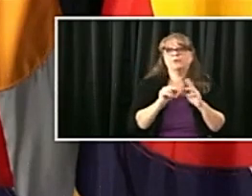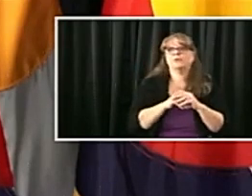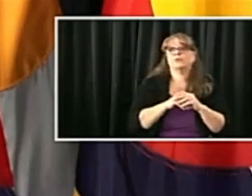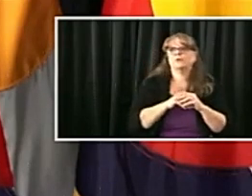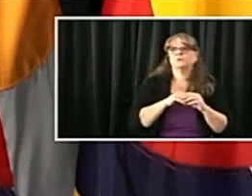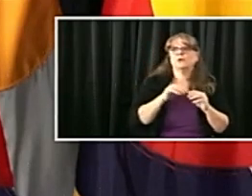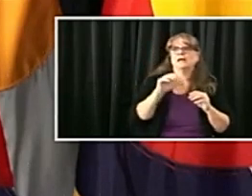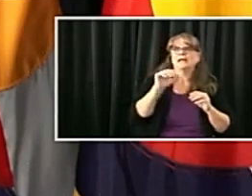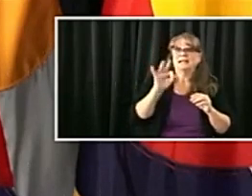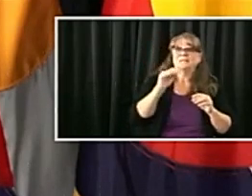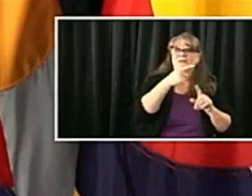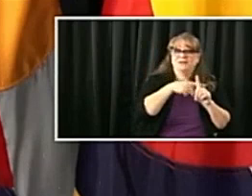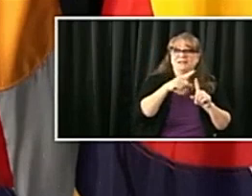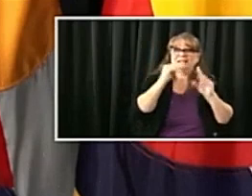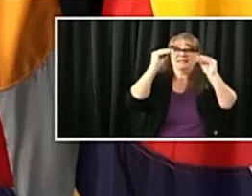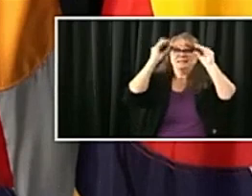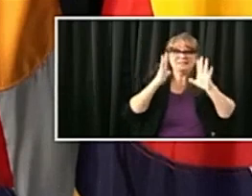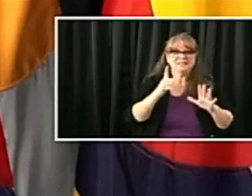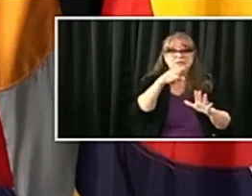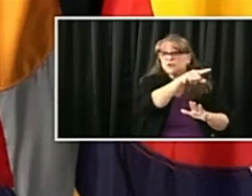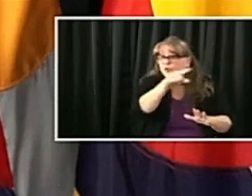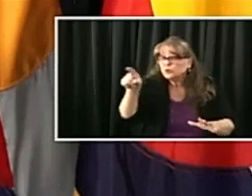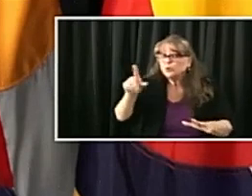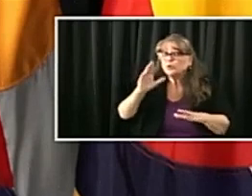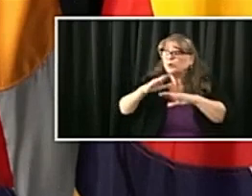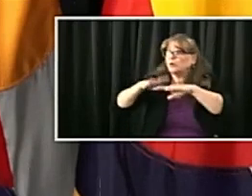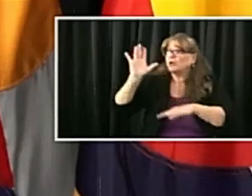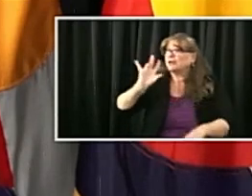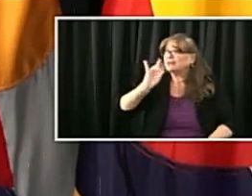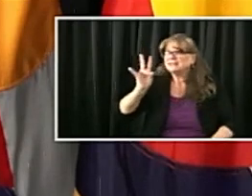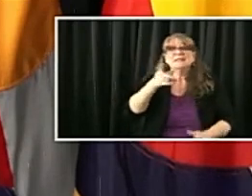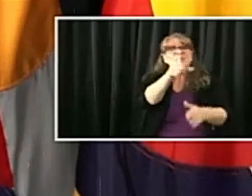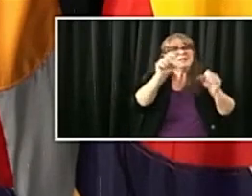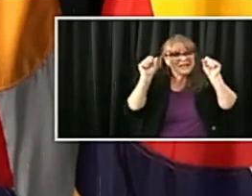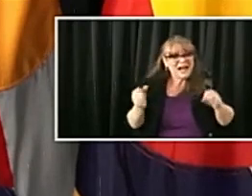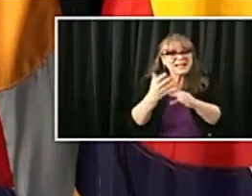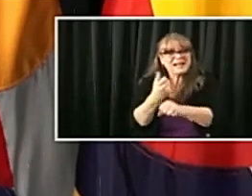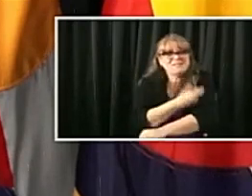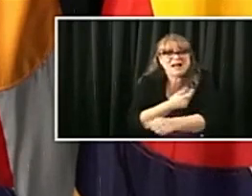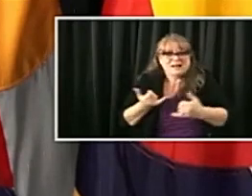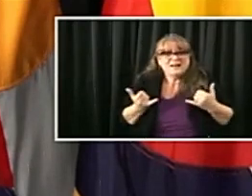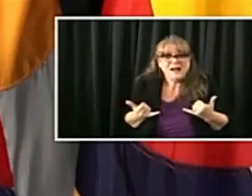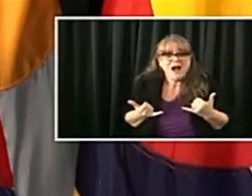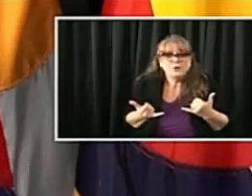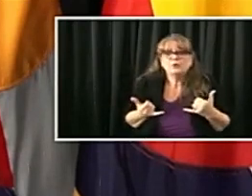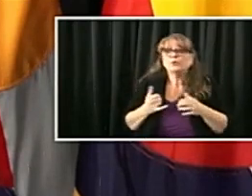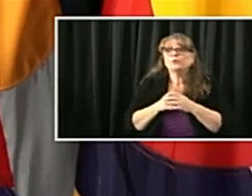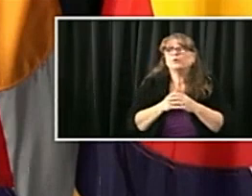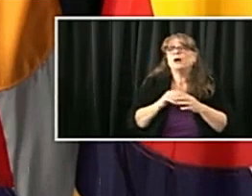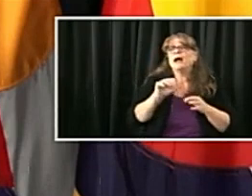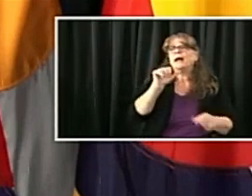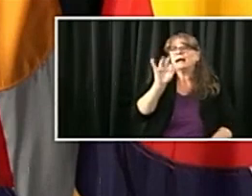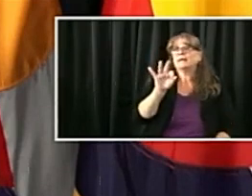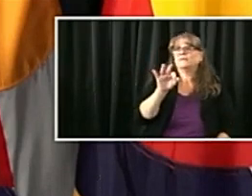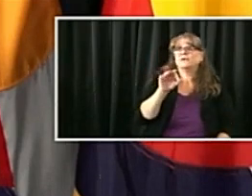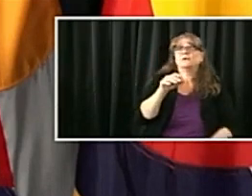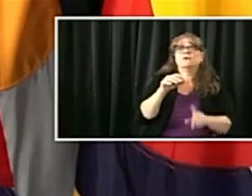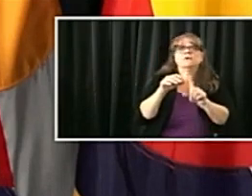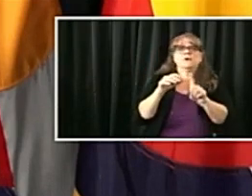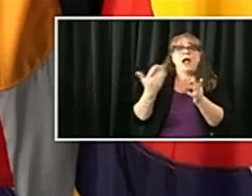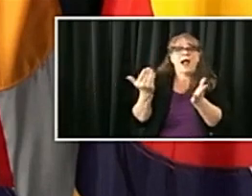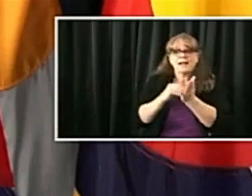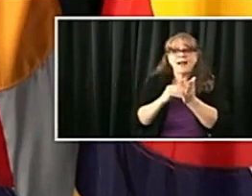65, everybody over 65 can be vaccinated. But we do want to make sure that even if there is another spike in the virus in the next